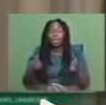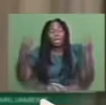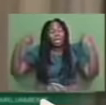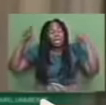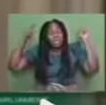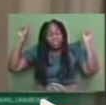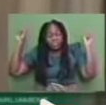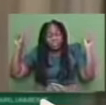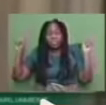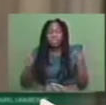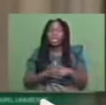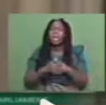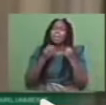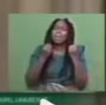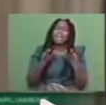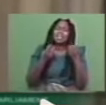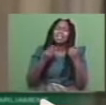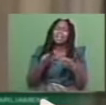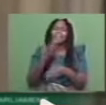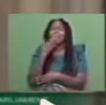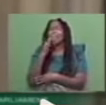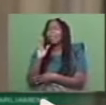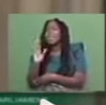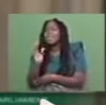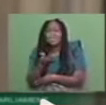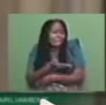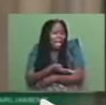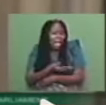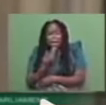promises, pie-in-the-sky plans, still in